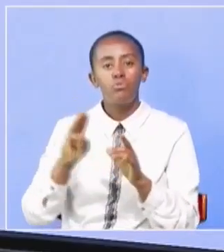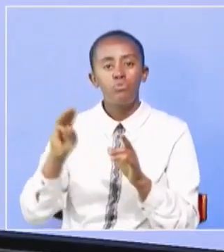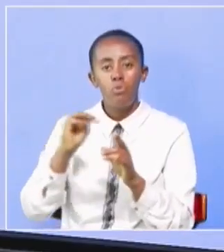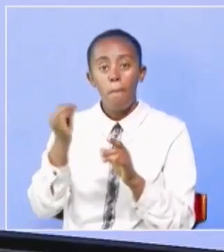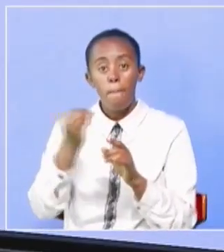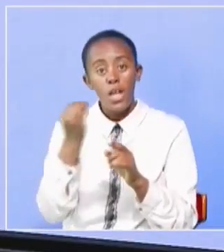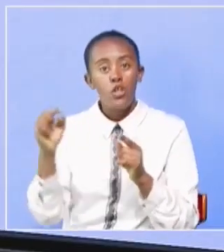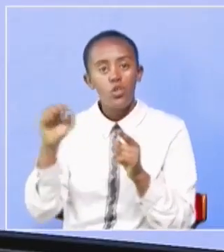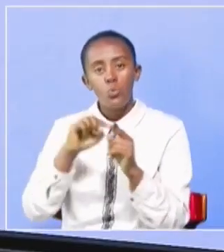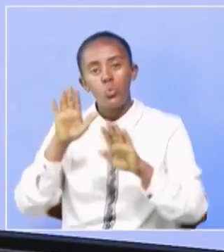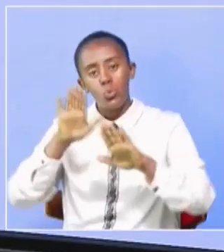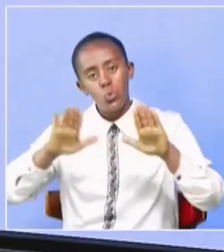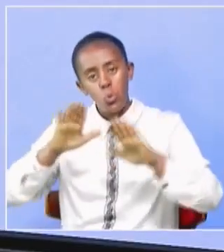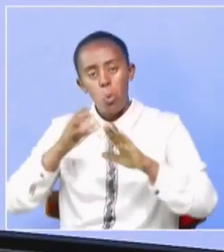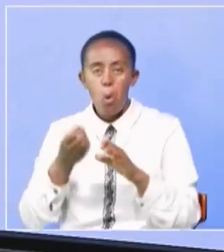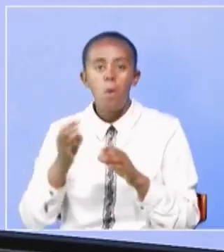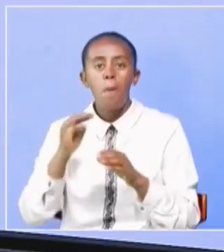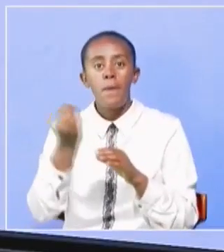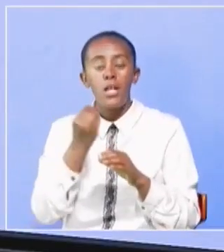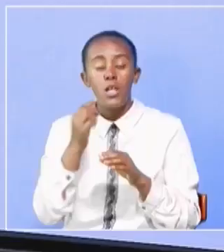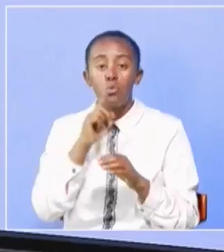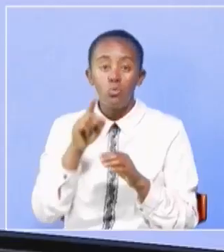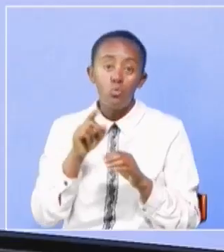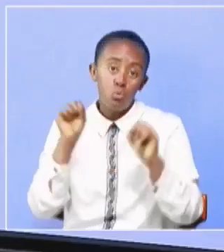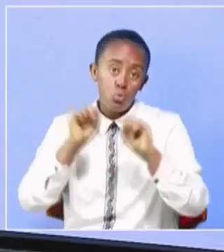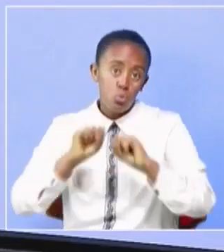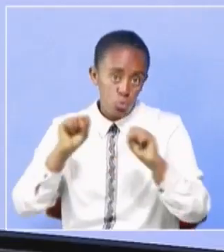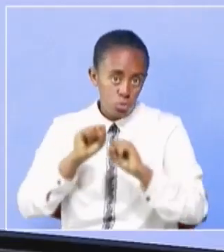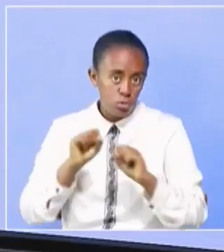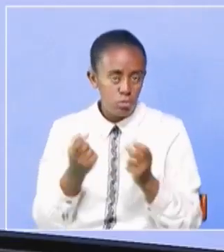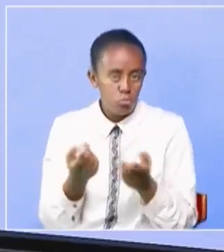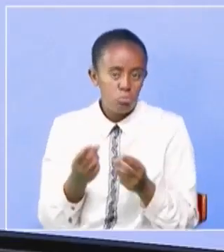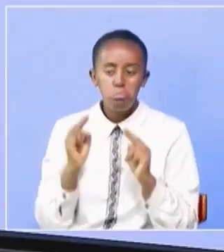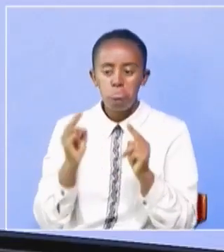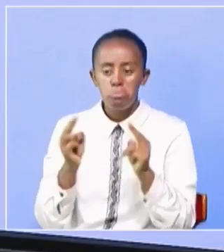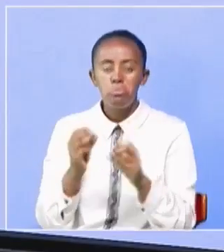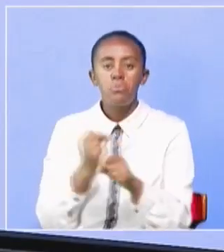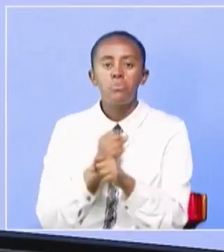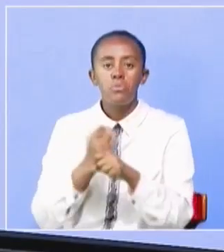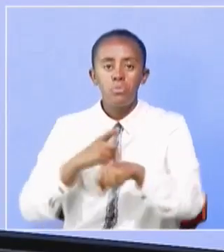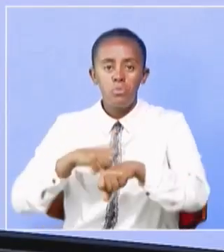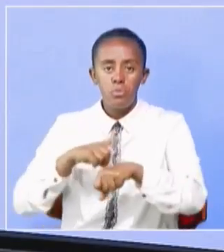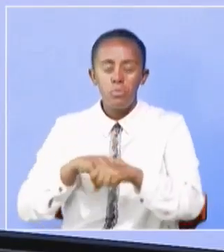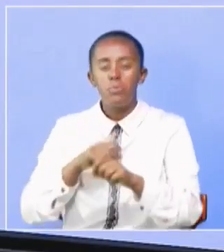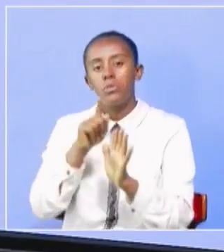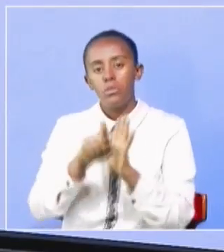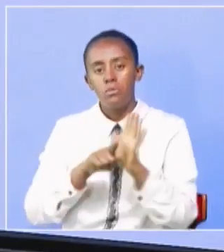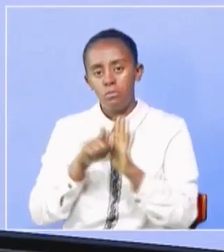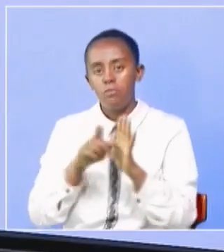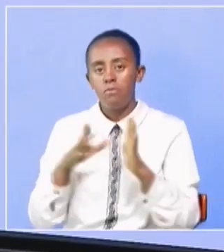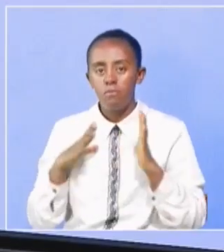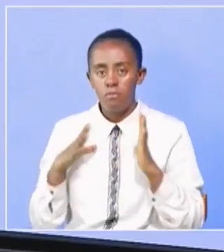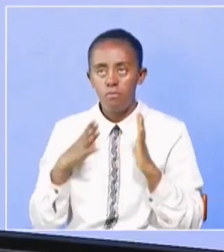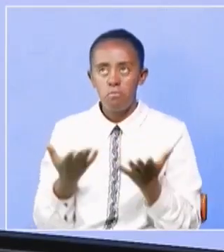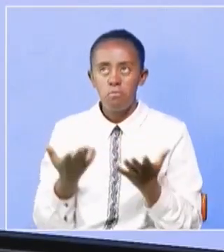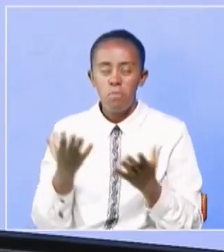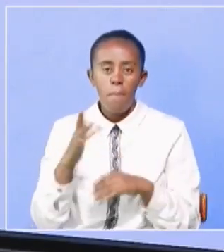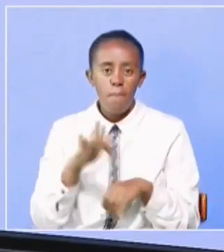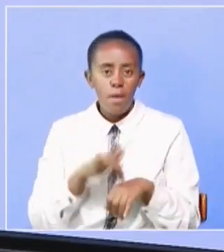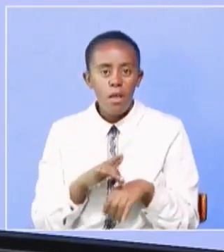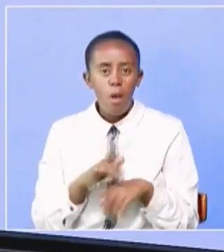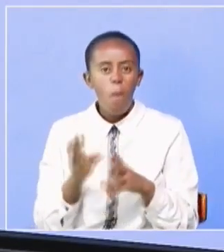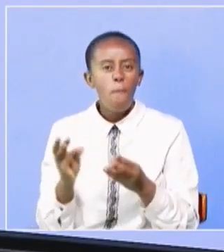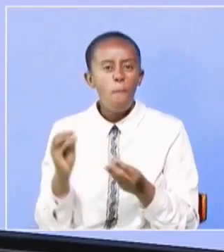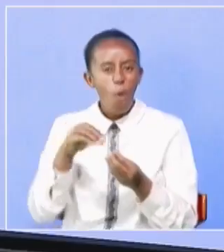Monday to Saturday. This person has a normal working hours. But if this person has